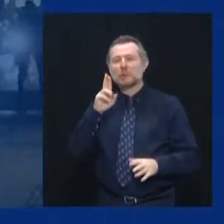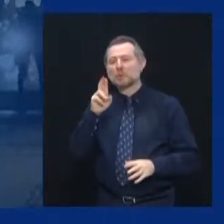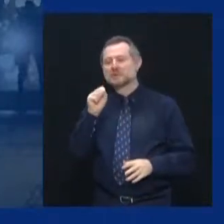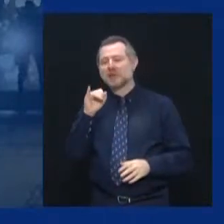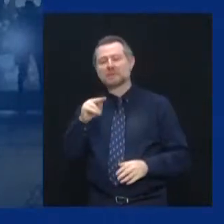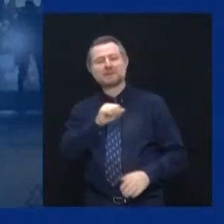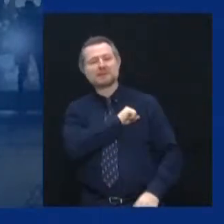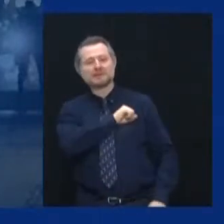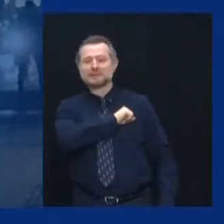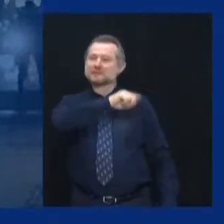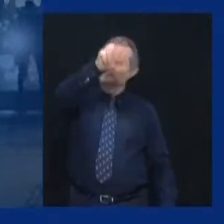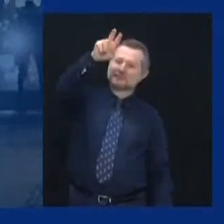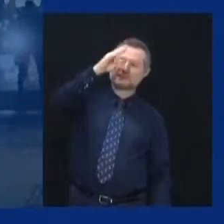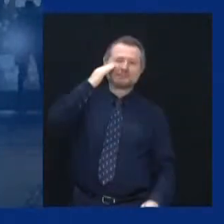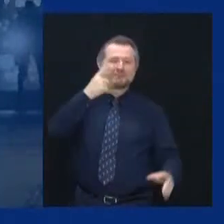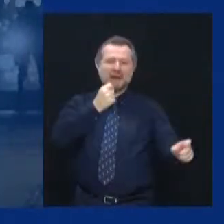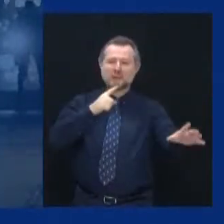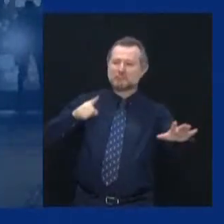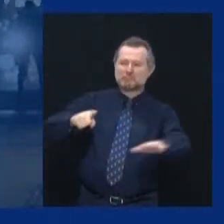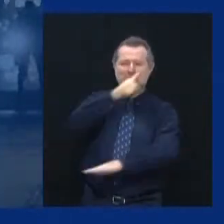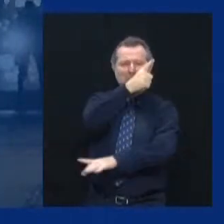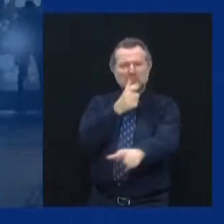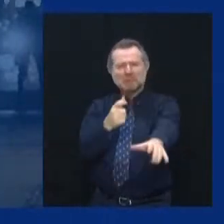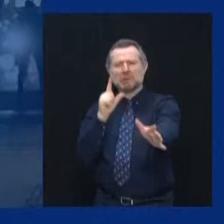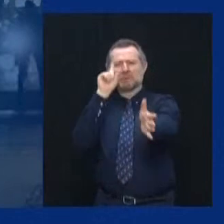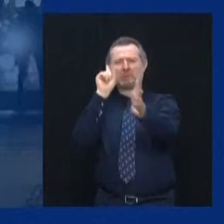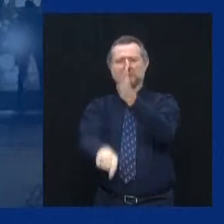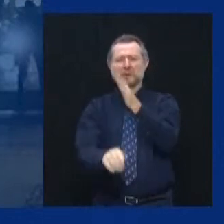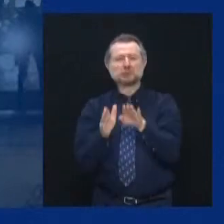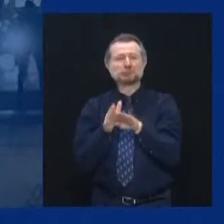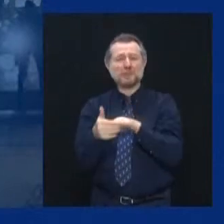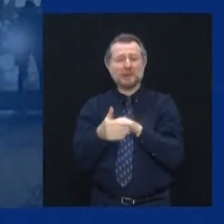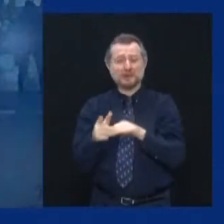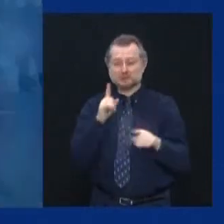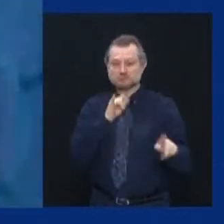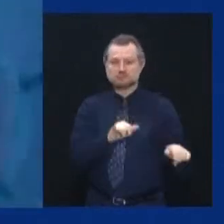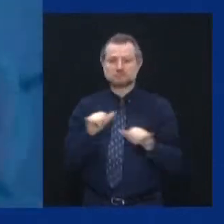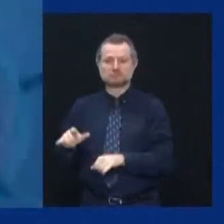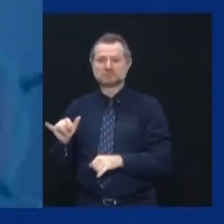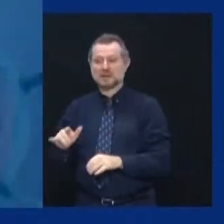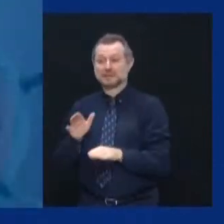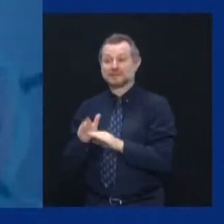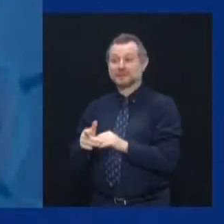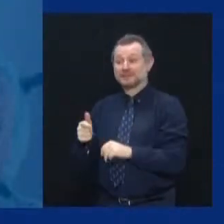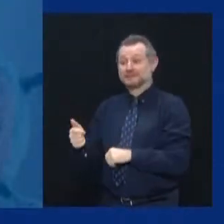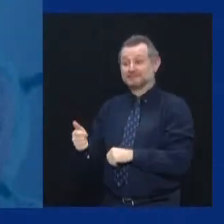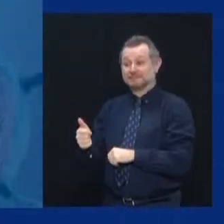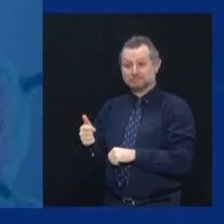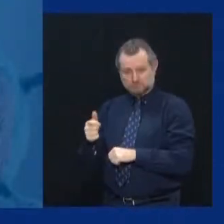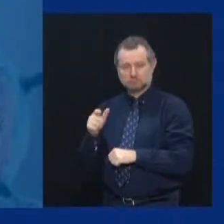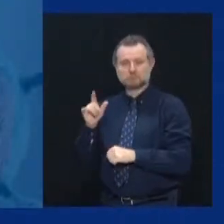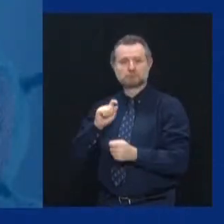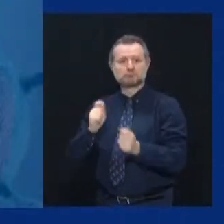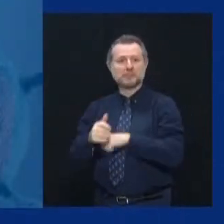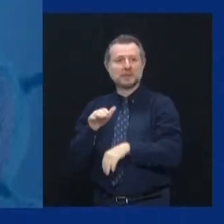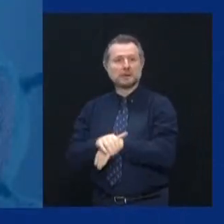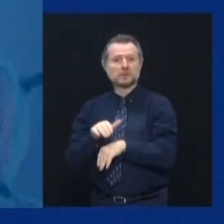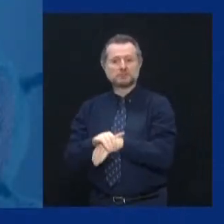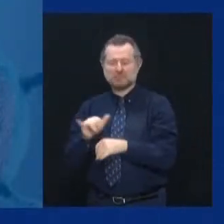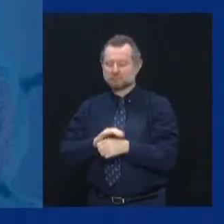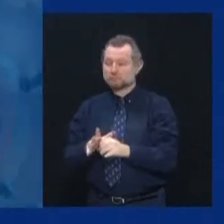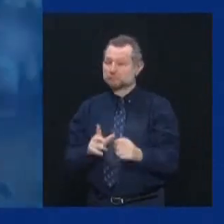sprinter, holds records. That's what the UK strain is. It took over the UK in